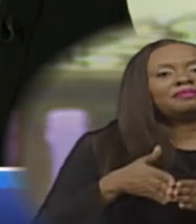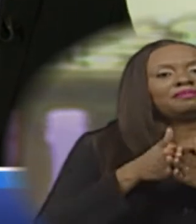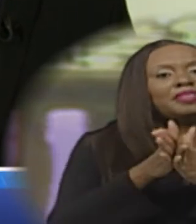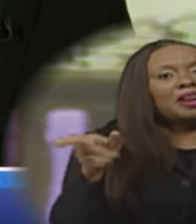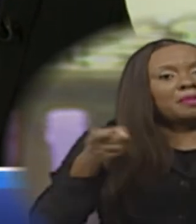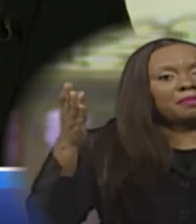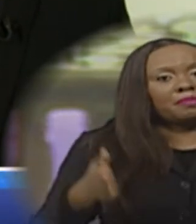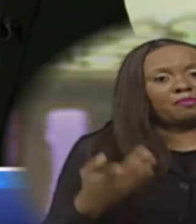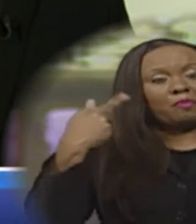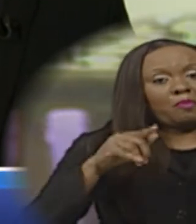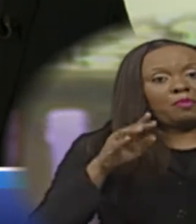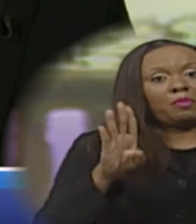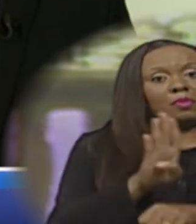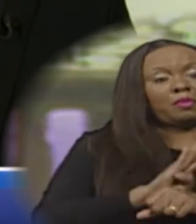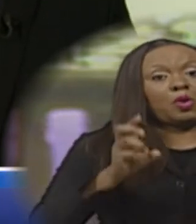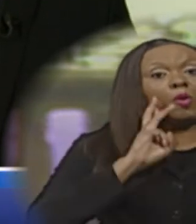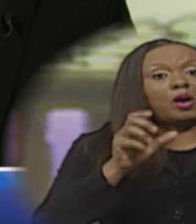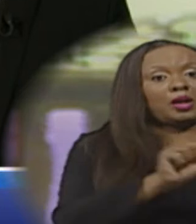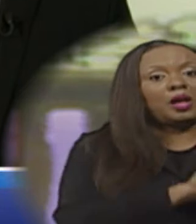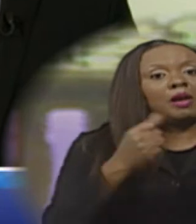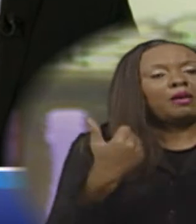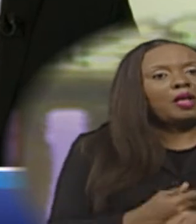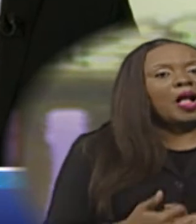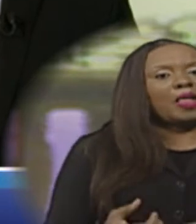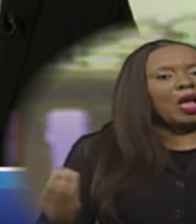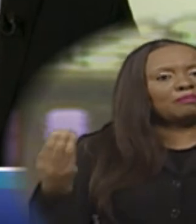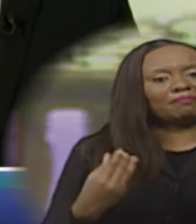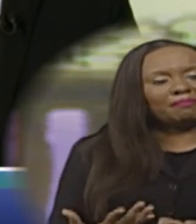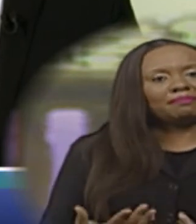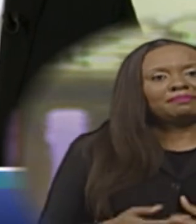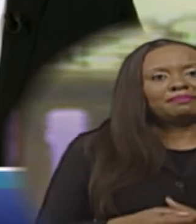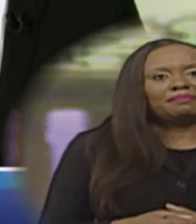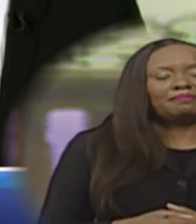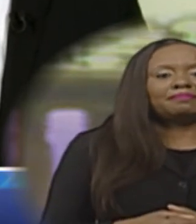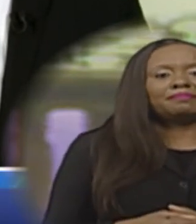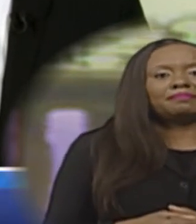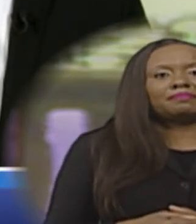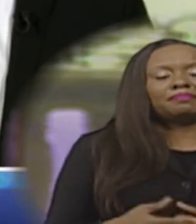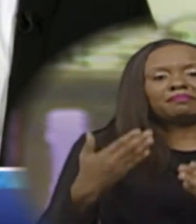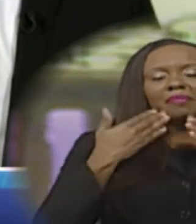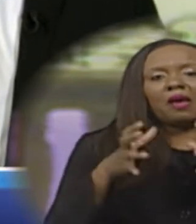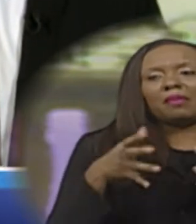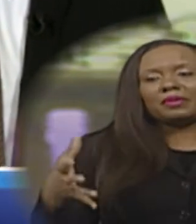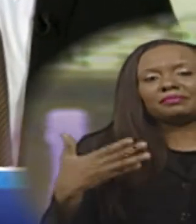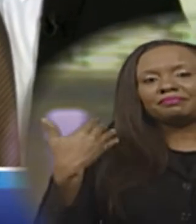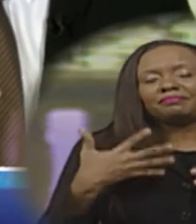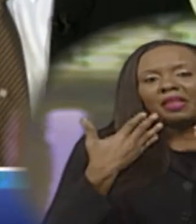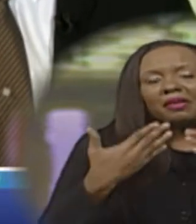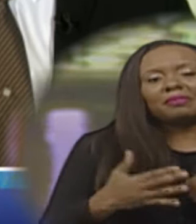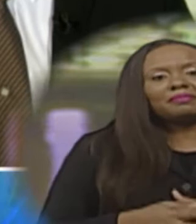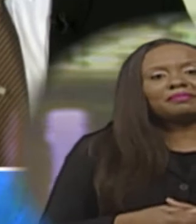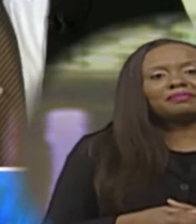the Barbados Water Authority, joining us live from the BWA's headquarters just next door in the Pine. Thank you very much, Mr. Halliday. Thank you,